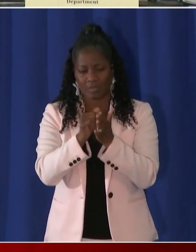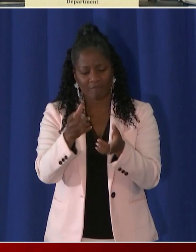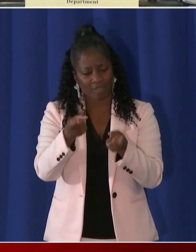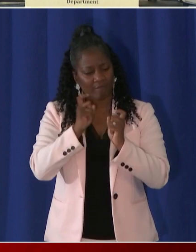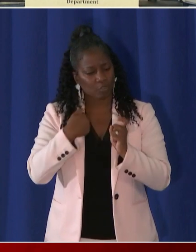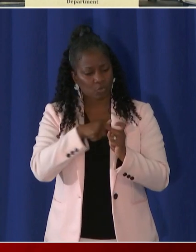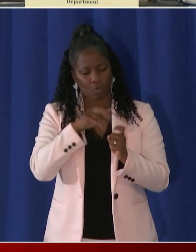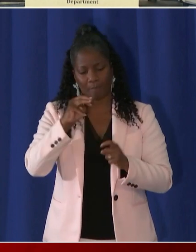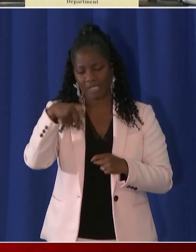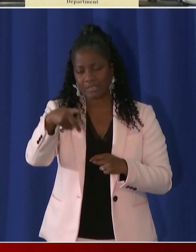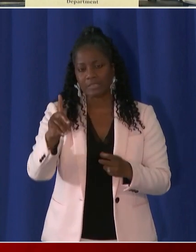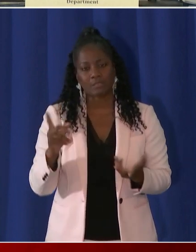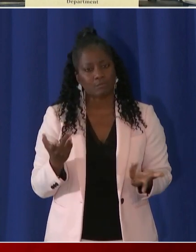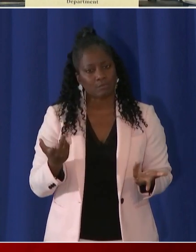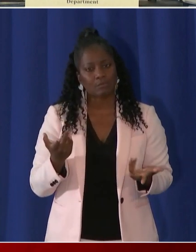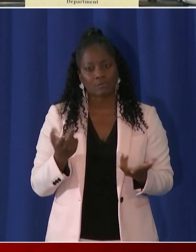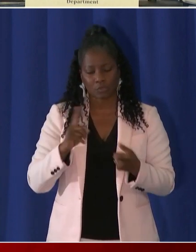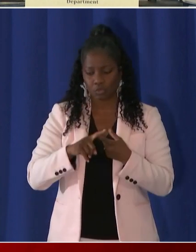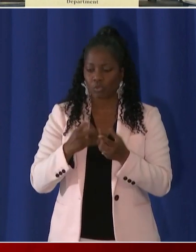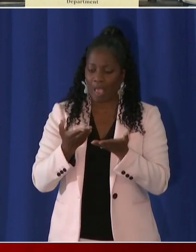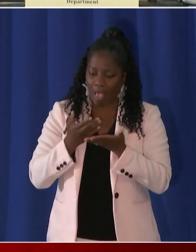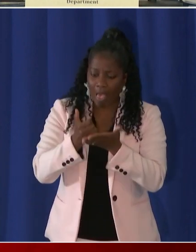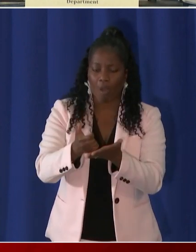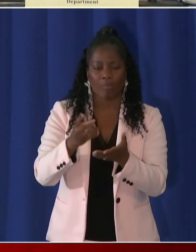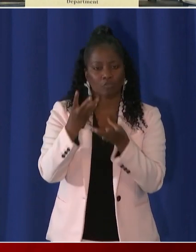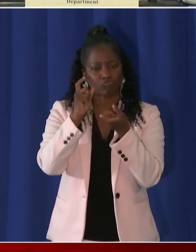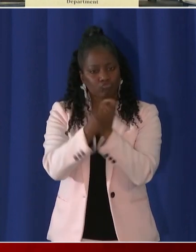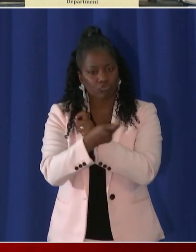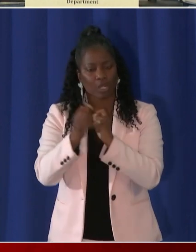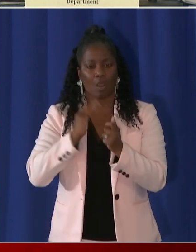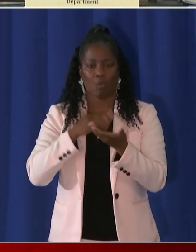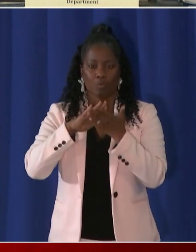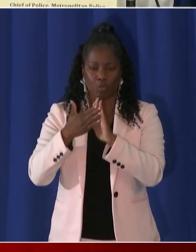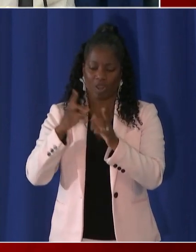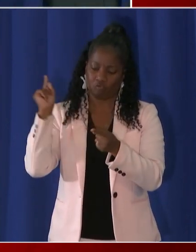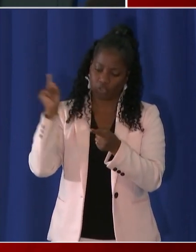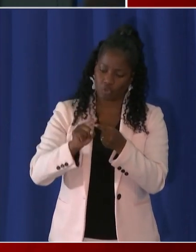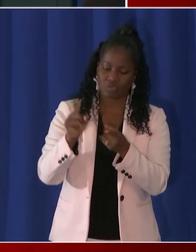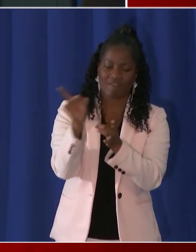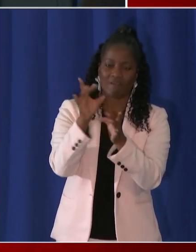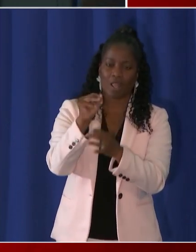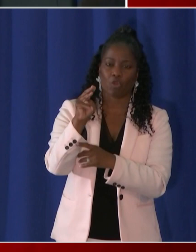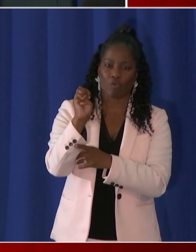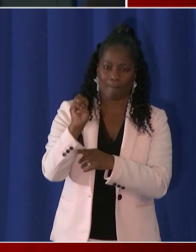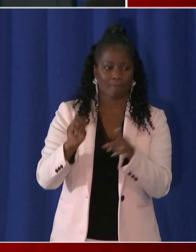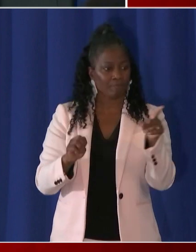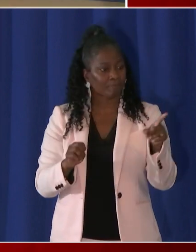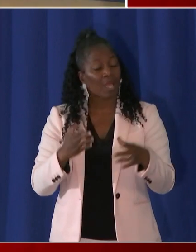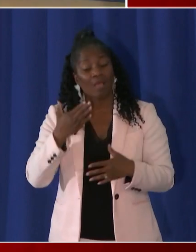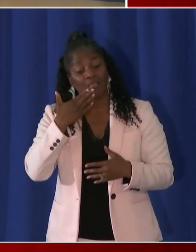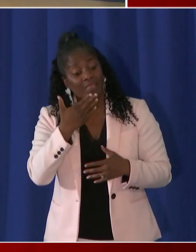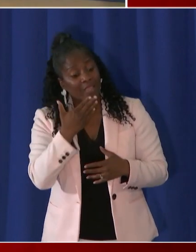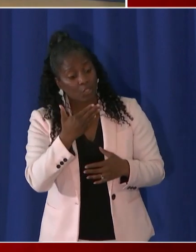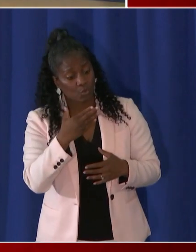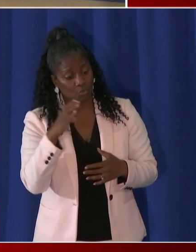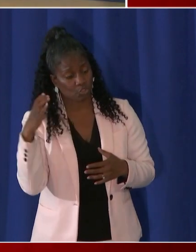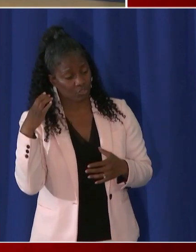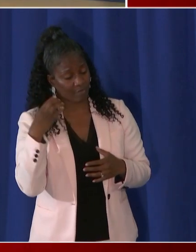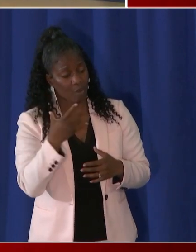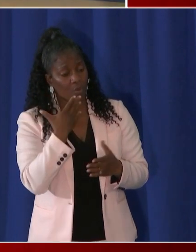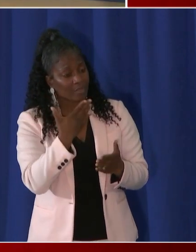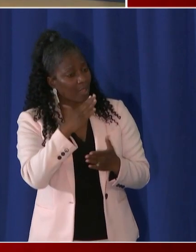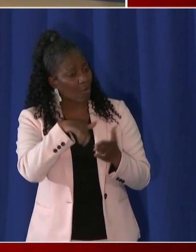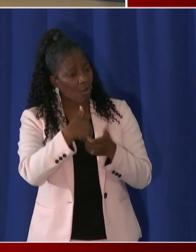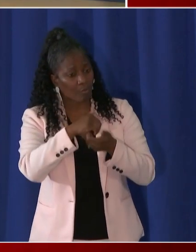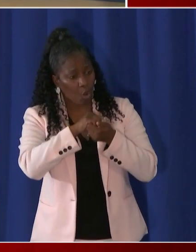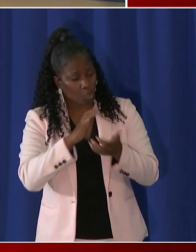to the Metropolitan Police Department to bring about change in our community and reducing violent crime. Yeah. Thank you, Chief. And I want to thank